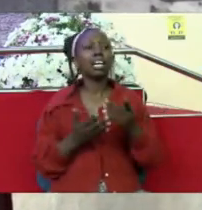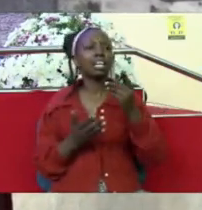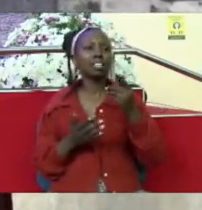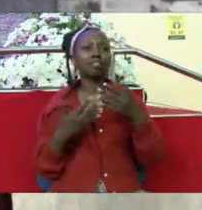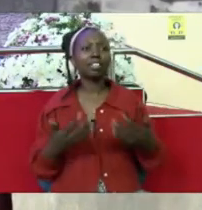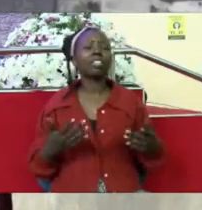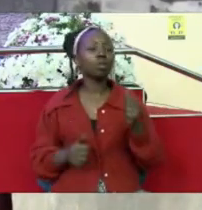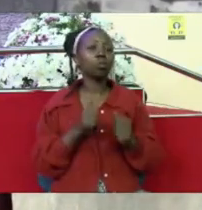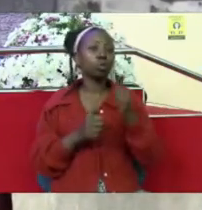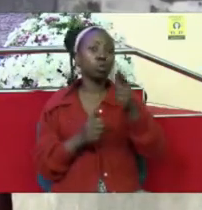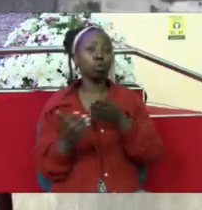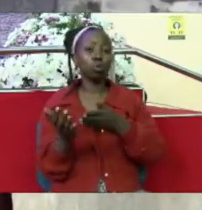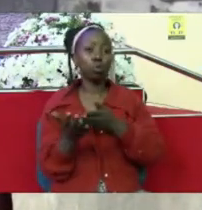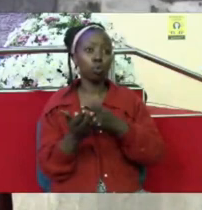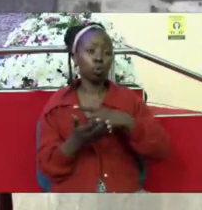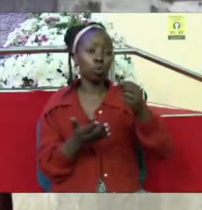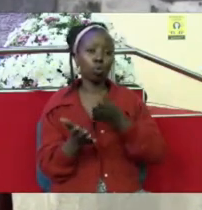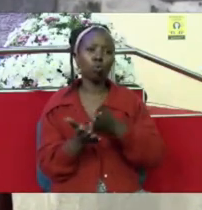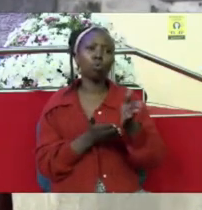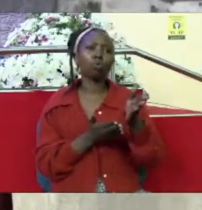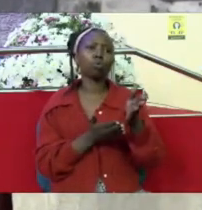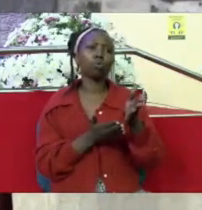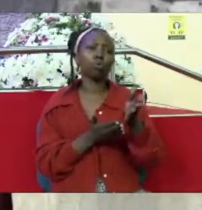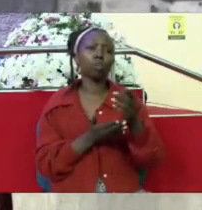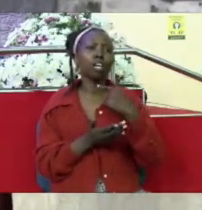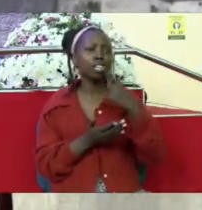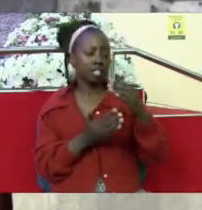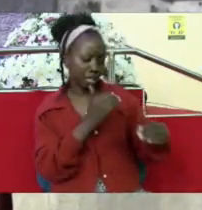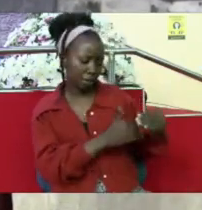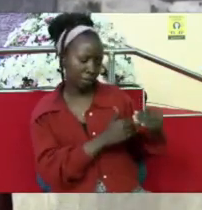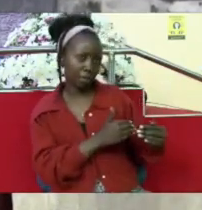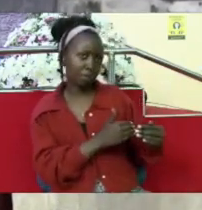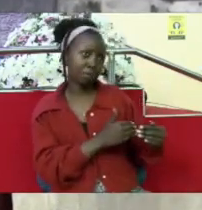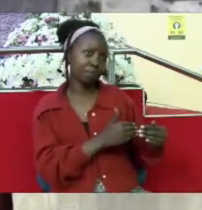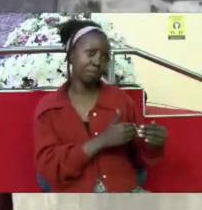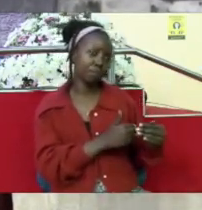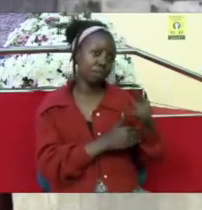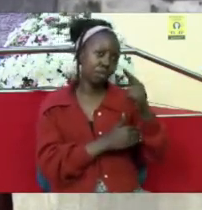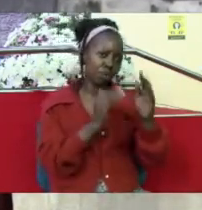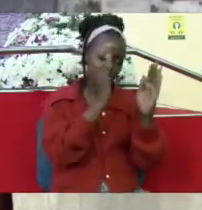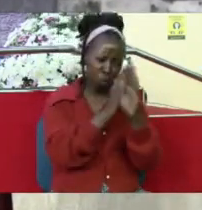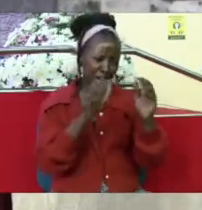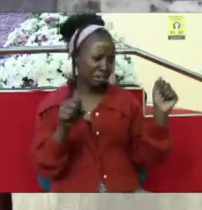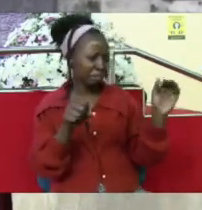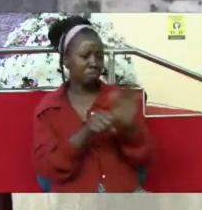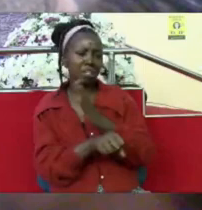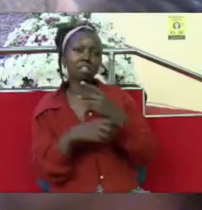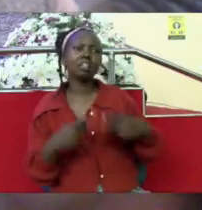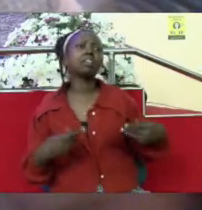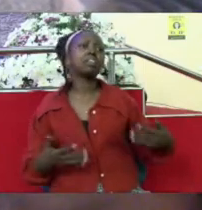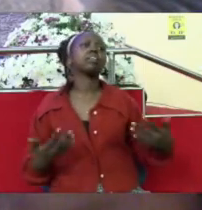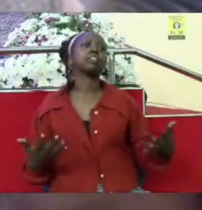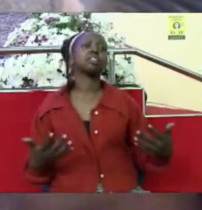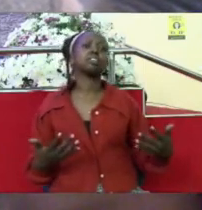through. The process. Hiyo hali. Look at your neighbor, tell them neighbor. Mwambie jirani. Umeficha mambo mengi sana. You have hidden so much